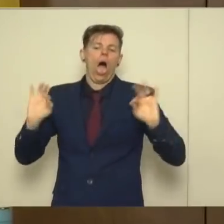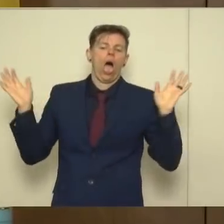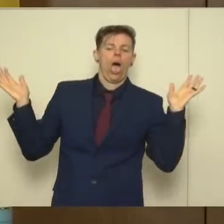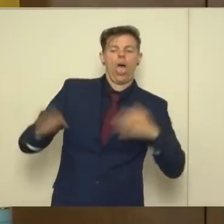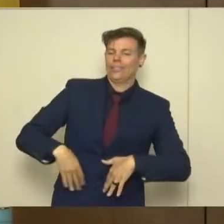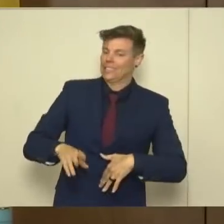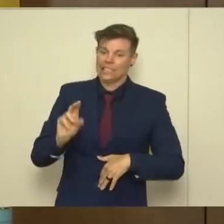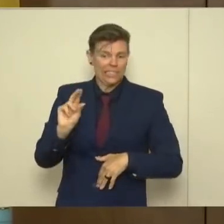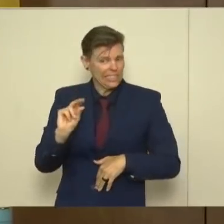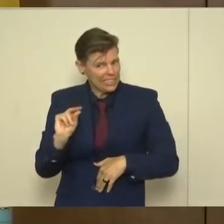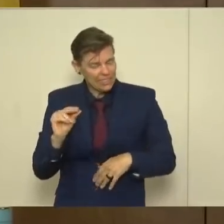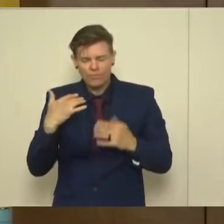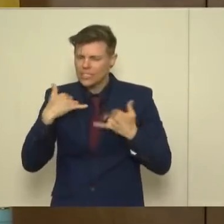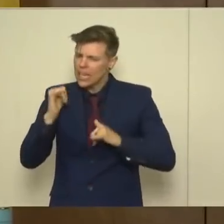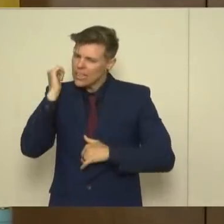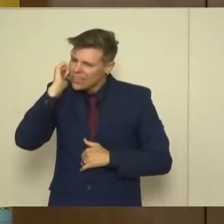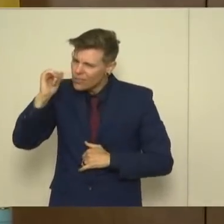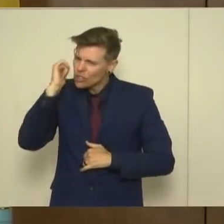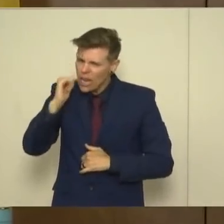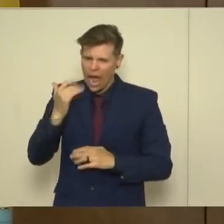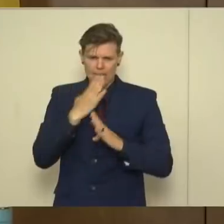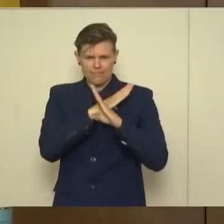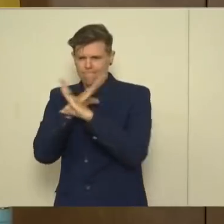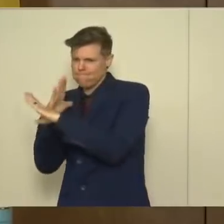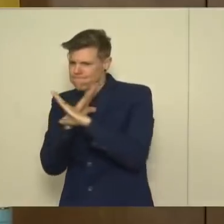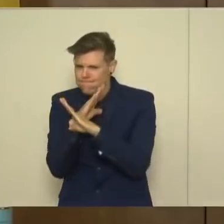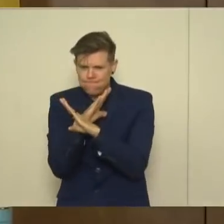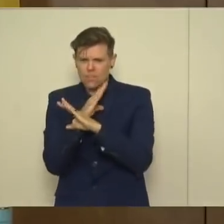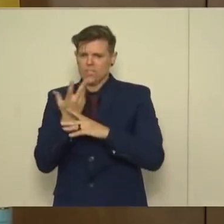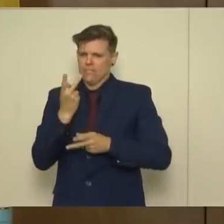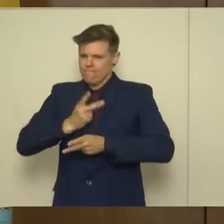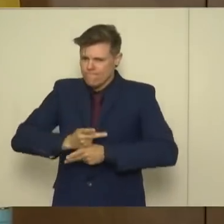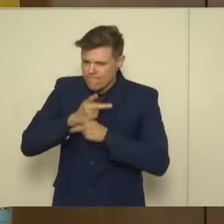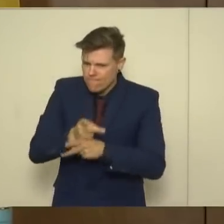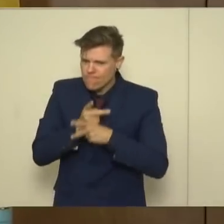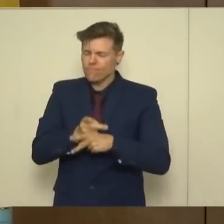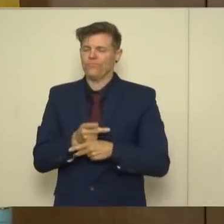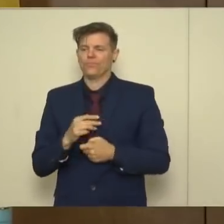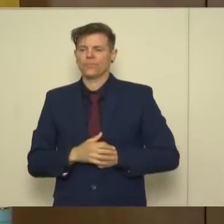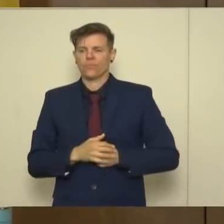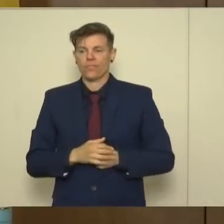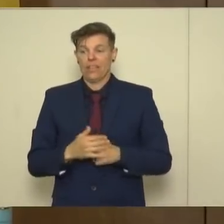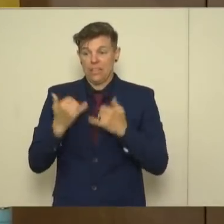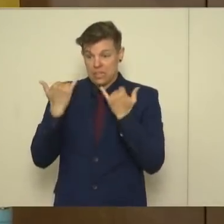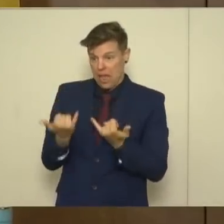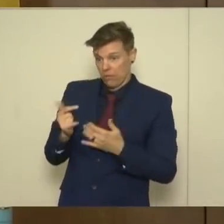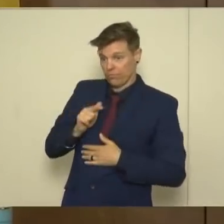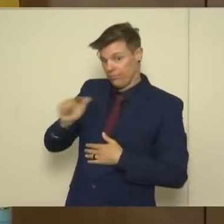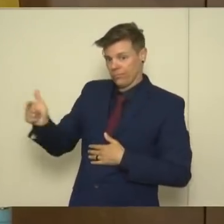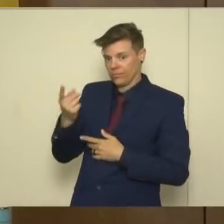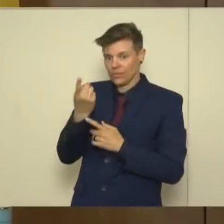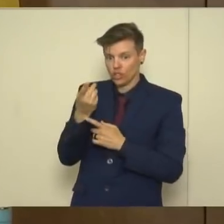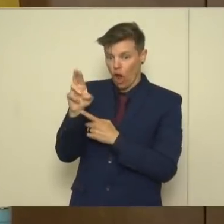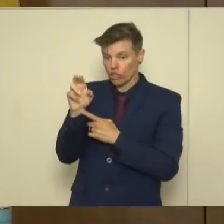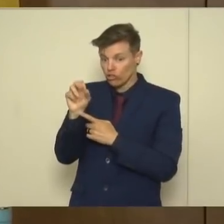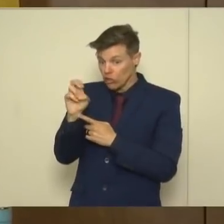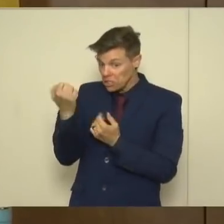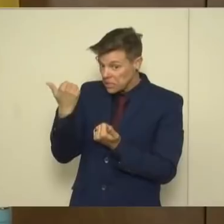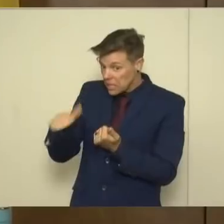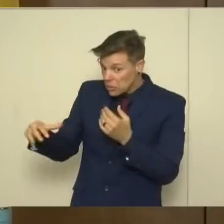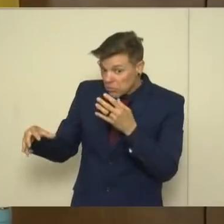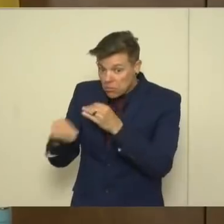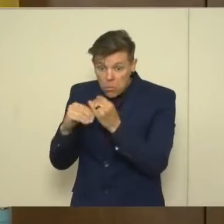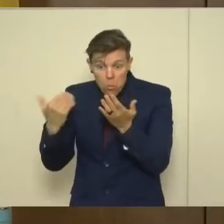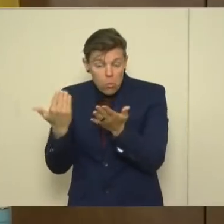guard up are the best ways to deal with this public health issue. But Dr. Scrace, any emerging evidence that gives us a sense about weather